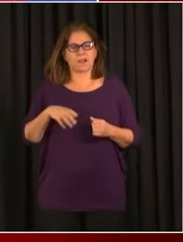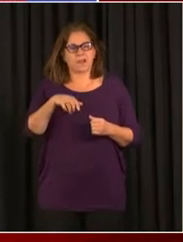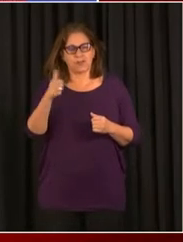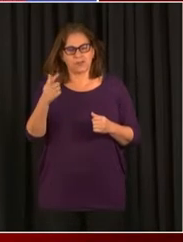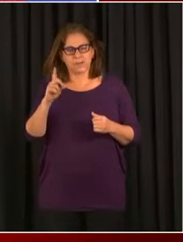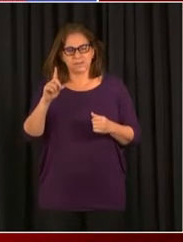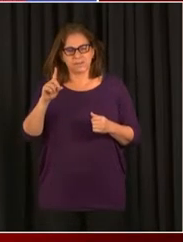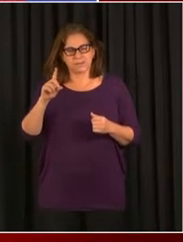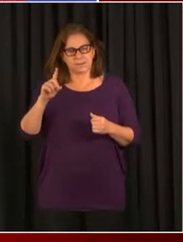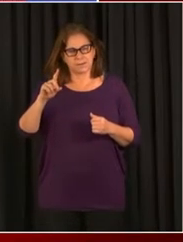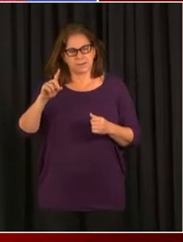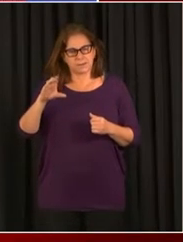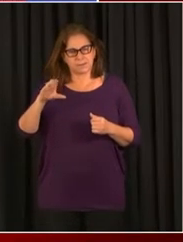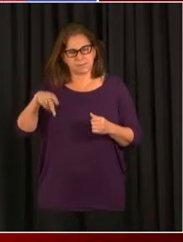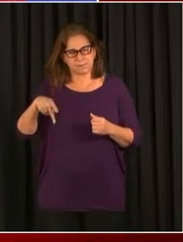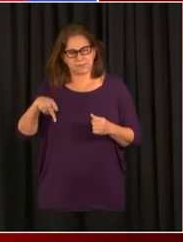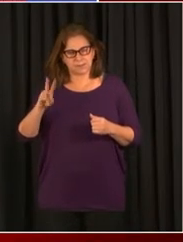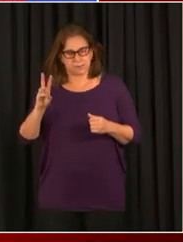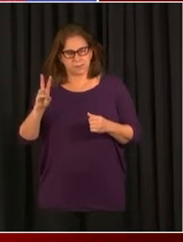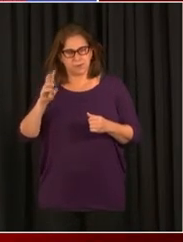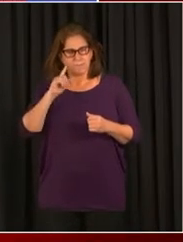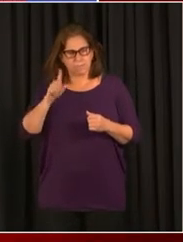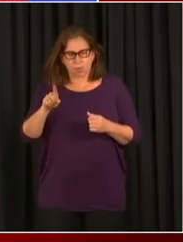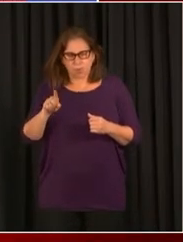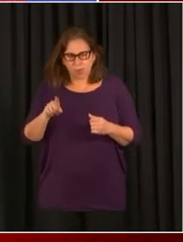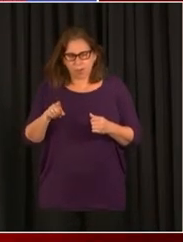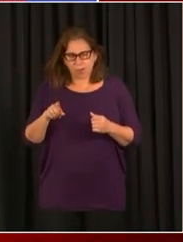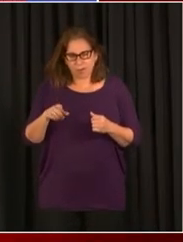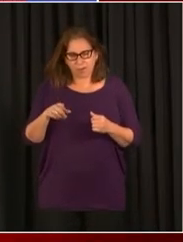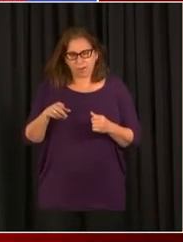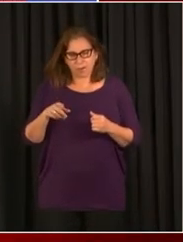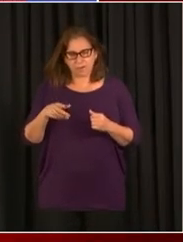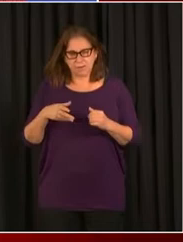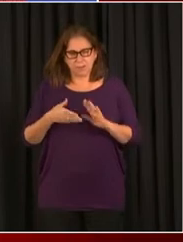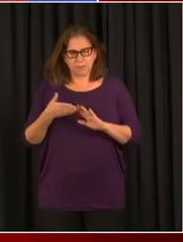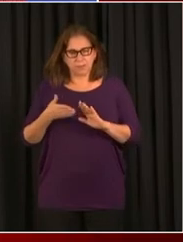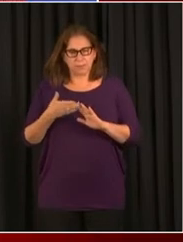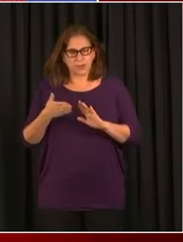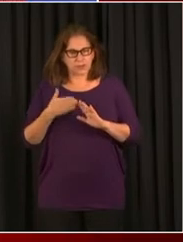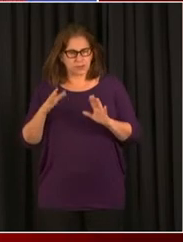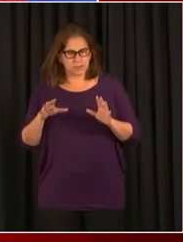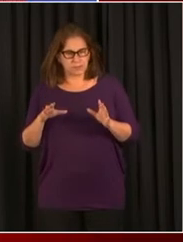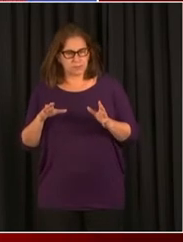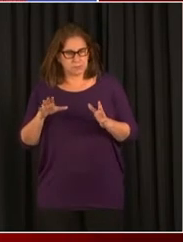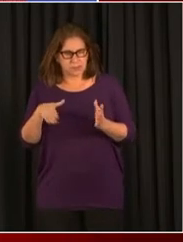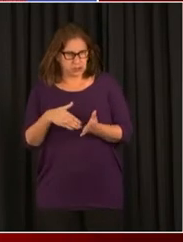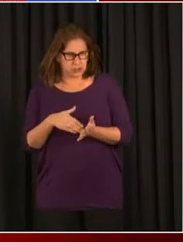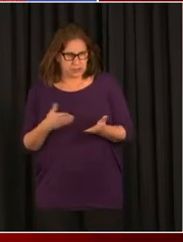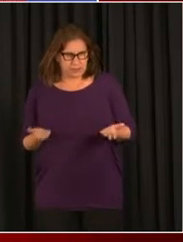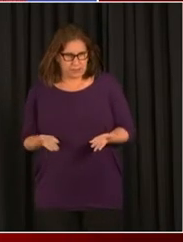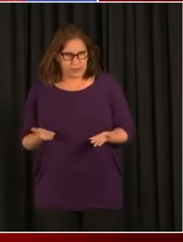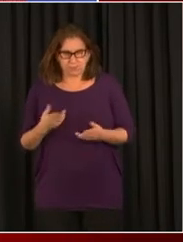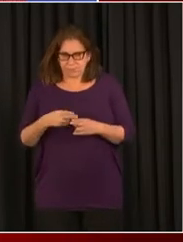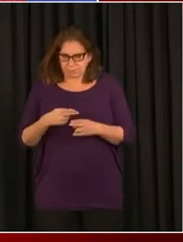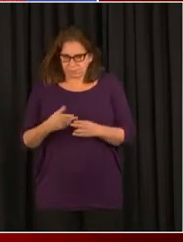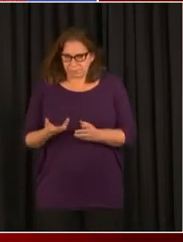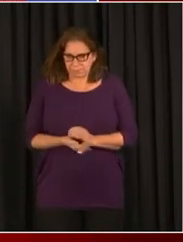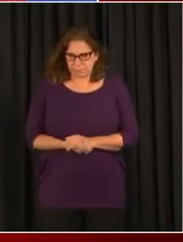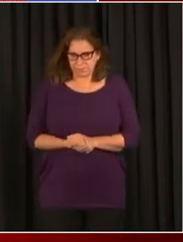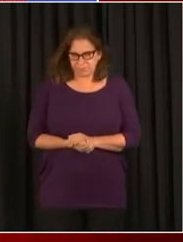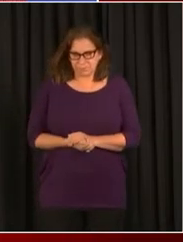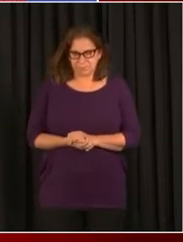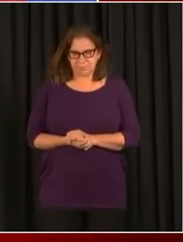the Emergency Operations Center, as well as Jay Melder, who is the Assistant City Administrator.